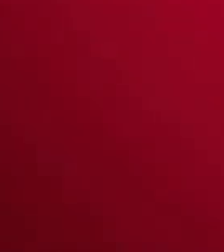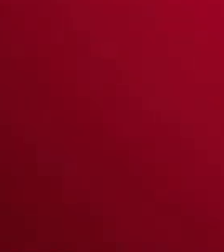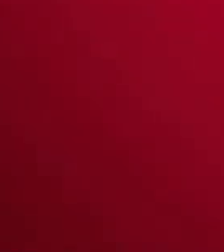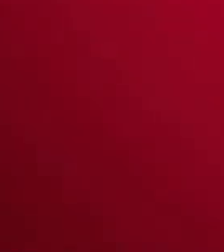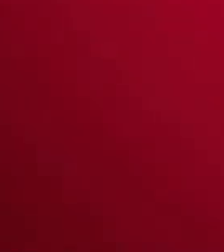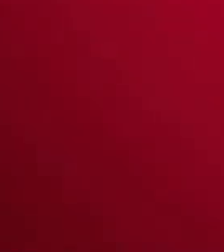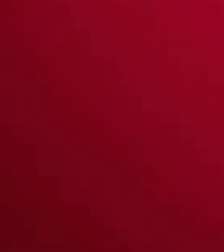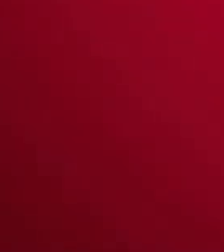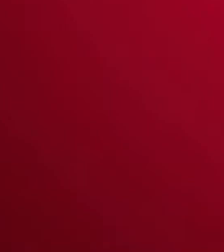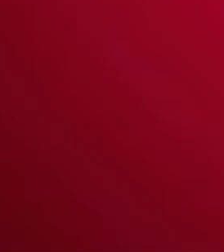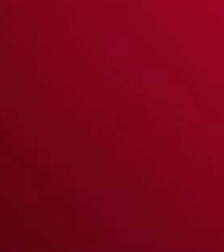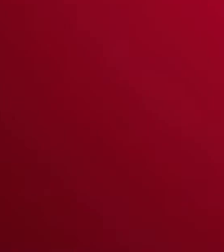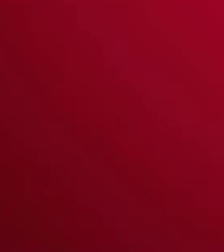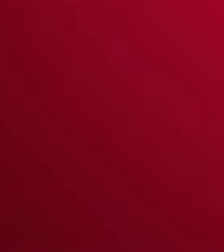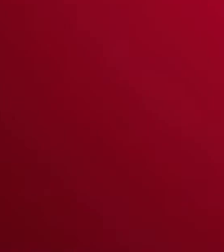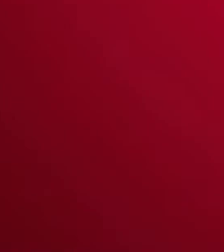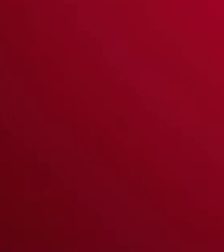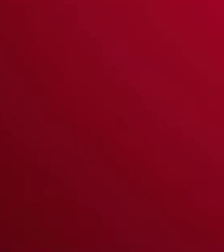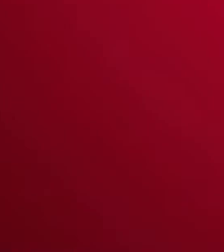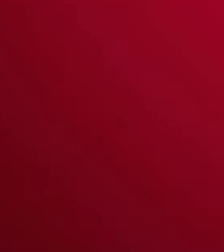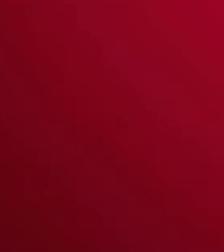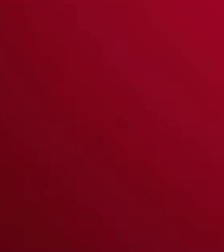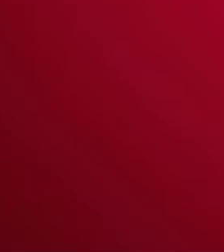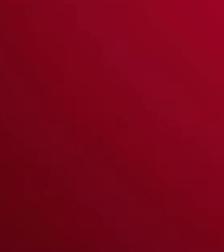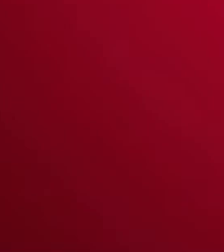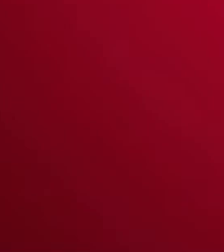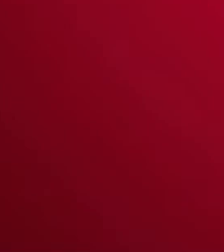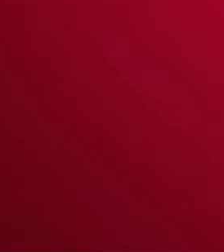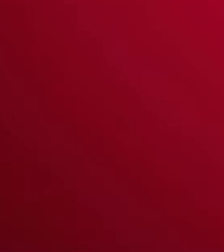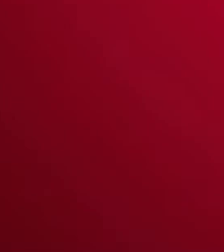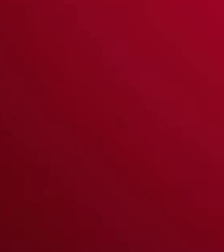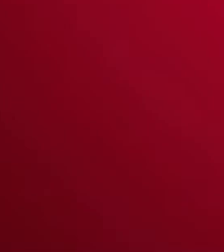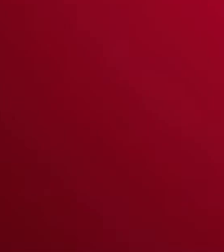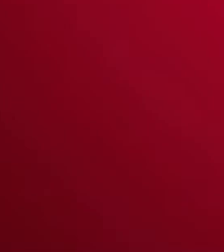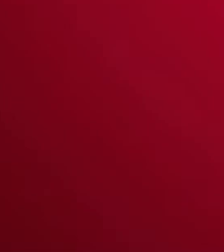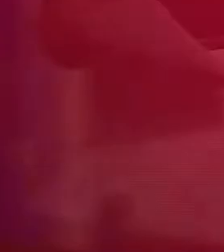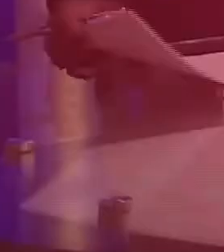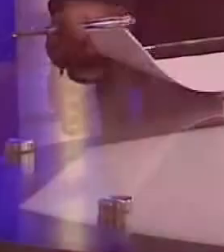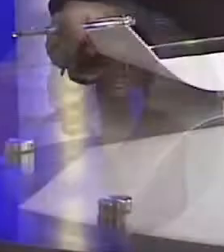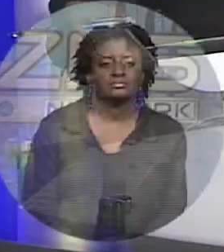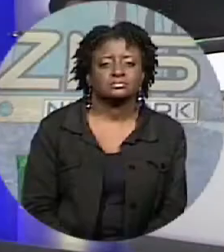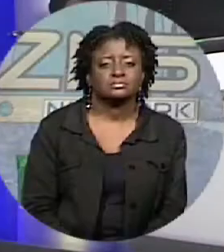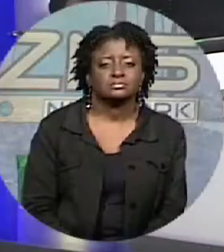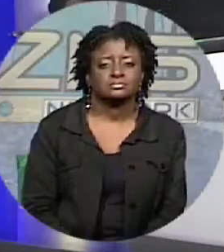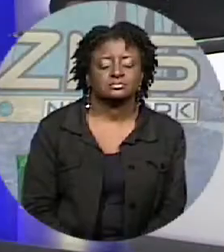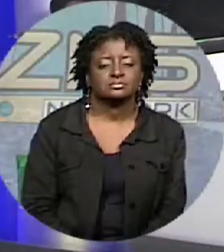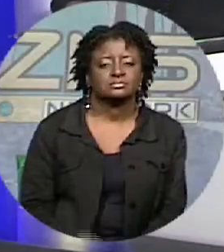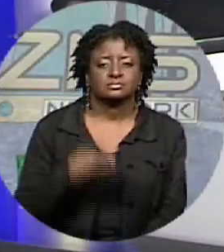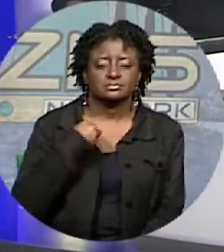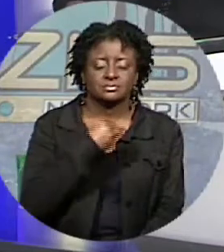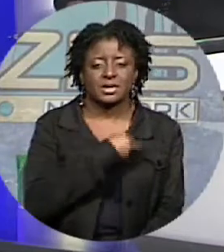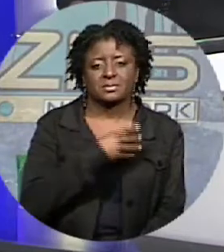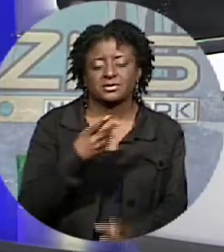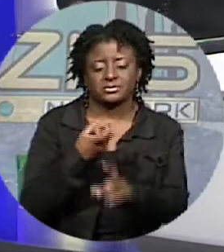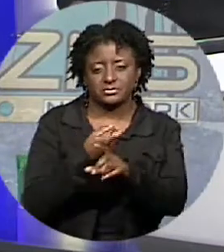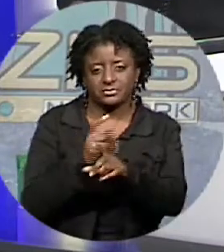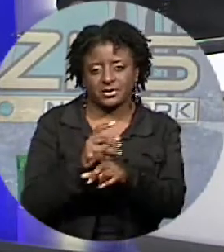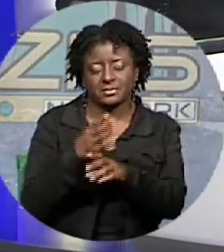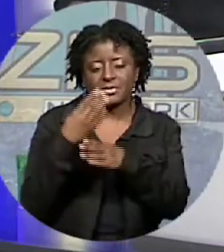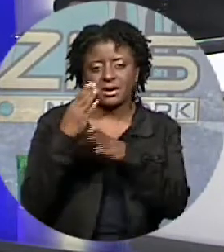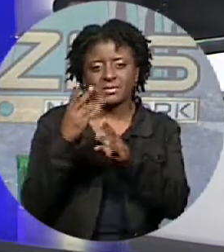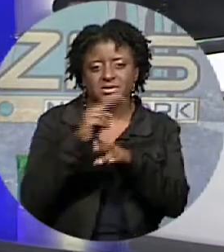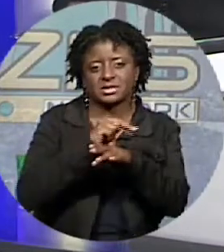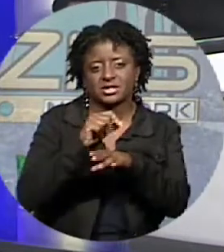portion of the news brought to you by McDonald's. McDonald's, I'm loving it. Members from the Bahamas National Citizens